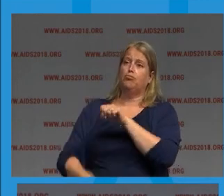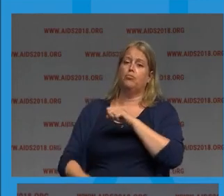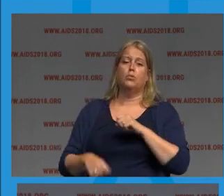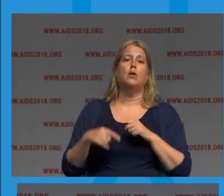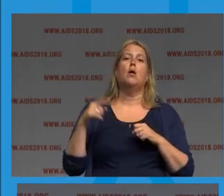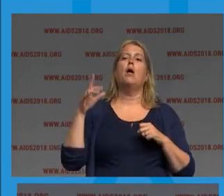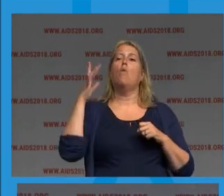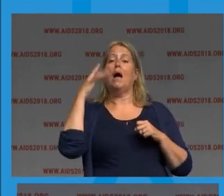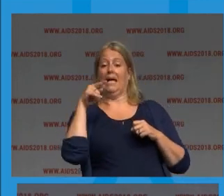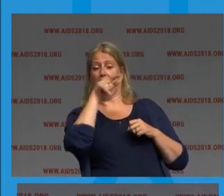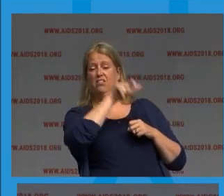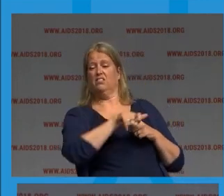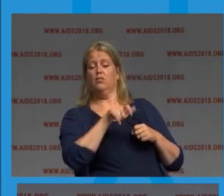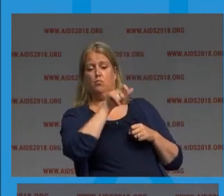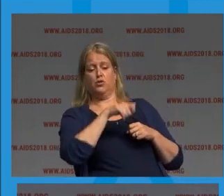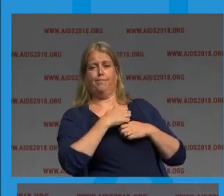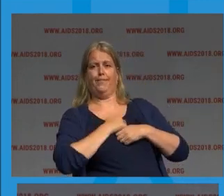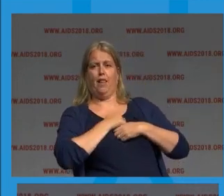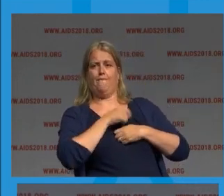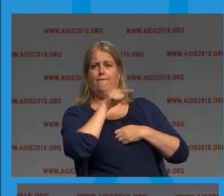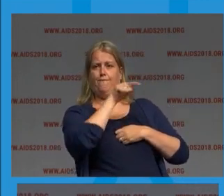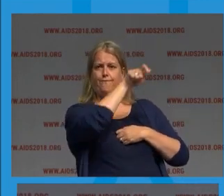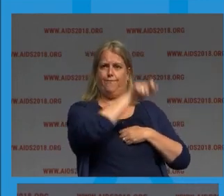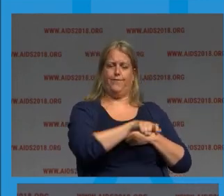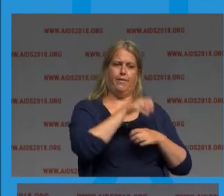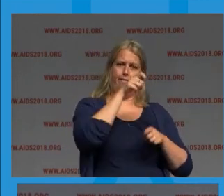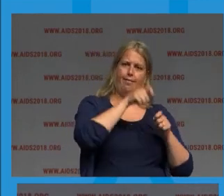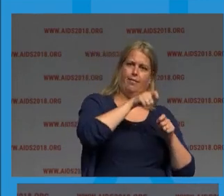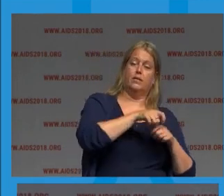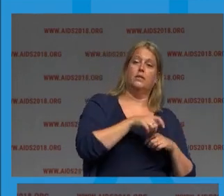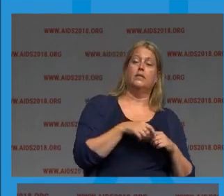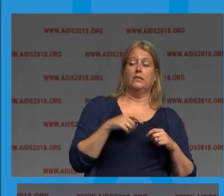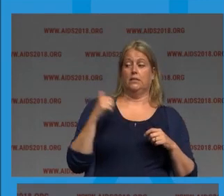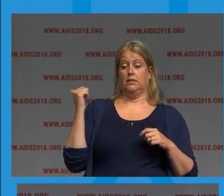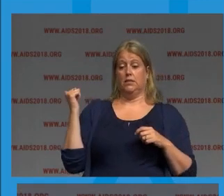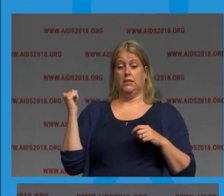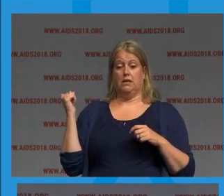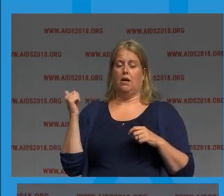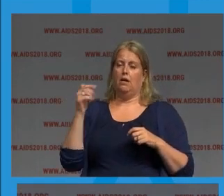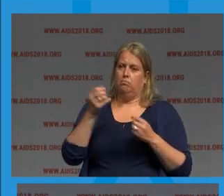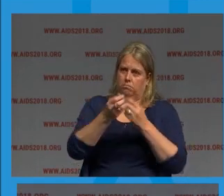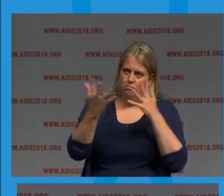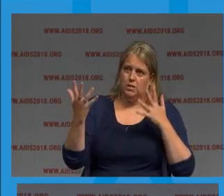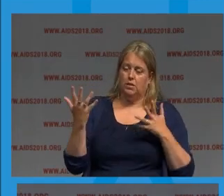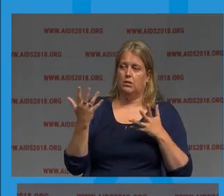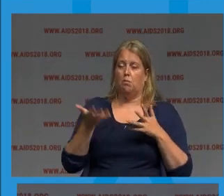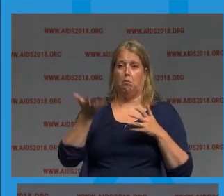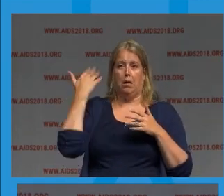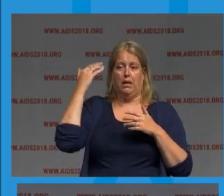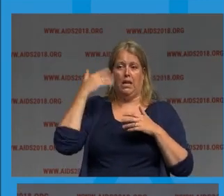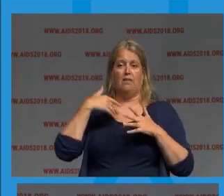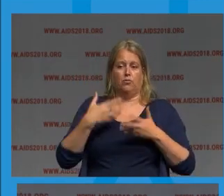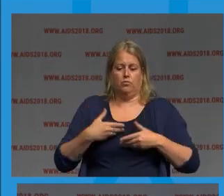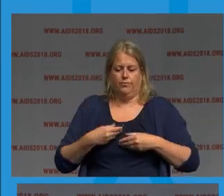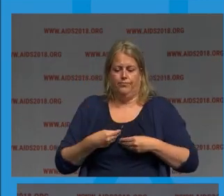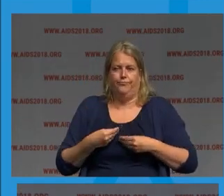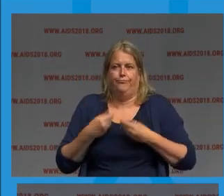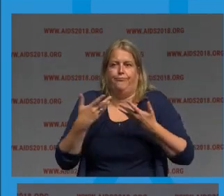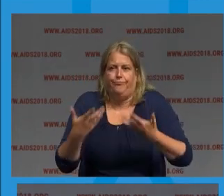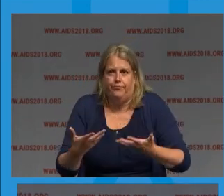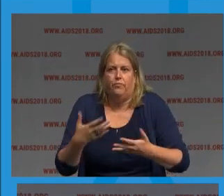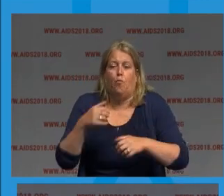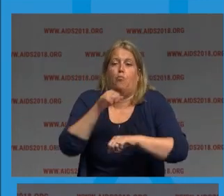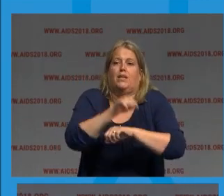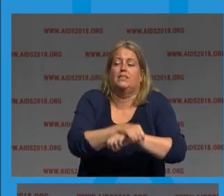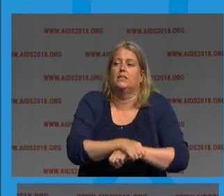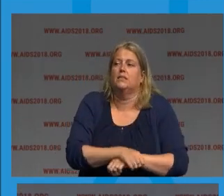one. And I would just say, I remember when I had to surrender myself to go to prison, and I don't know how many of you can imagine having to wait